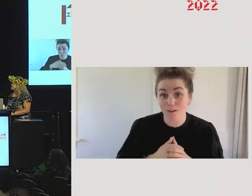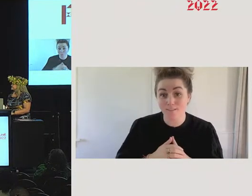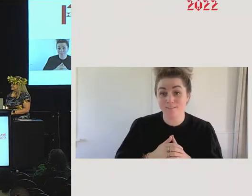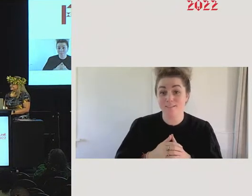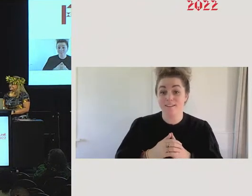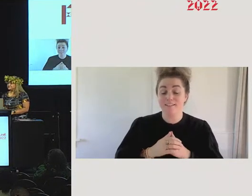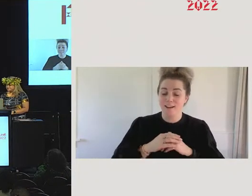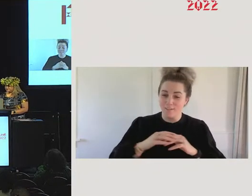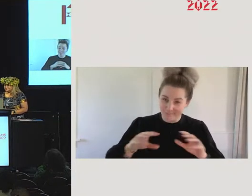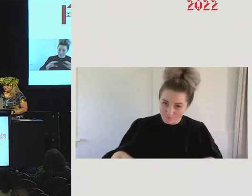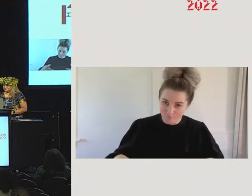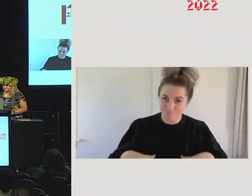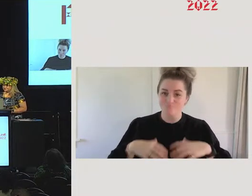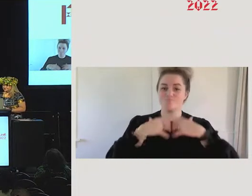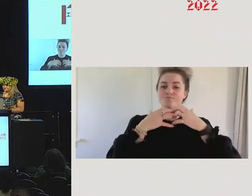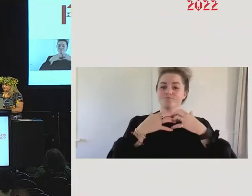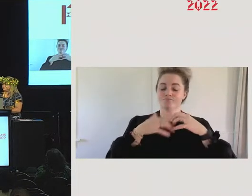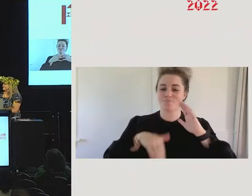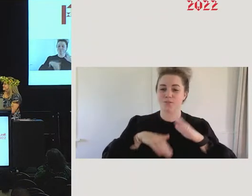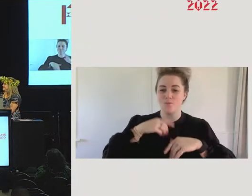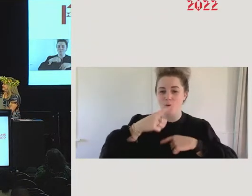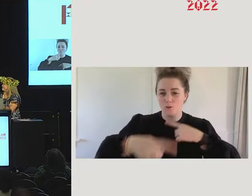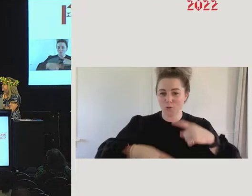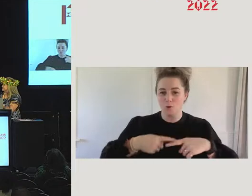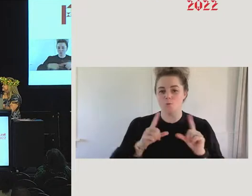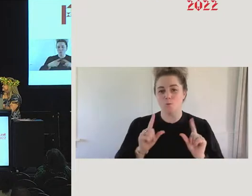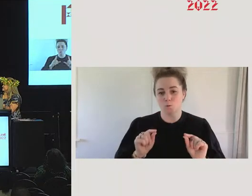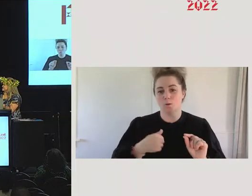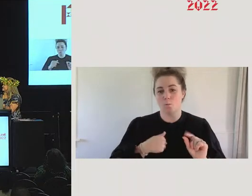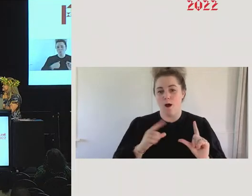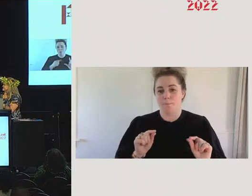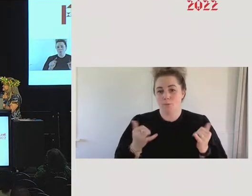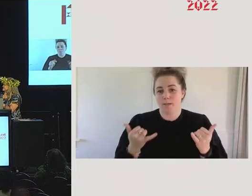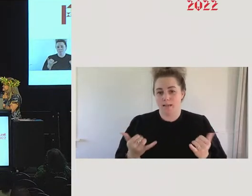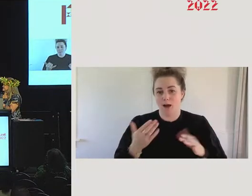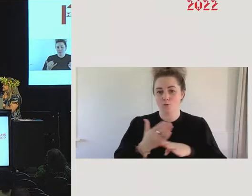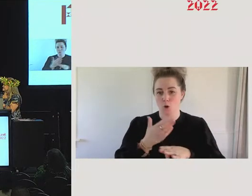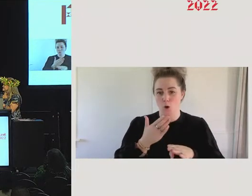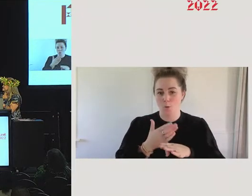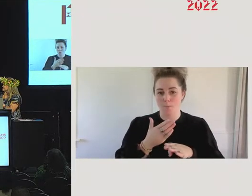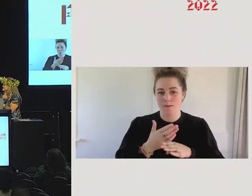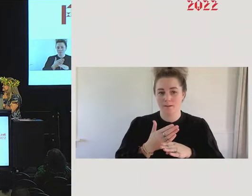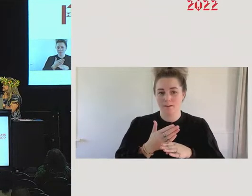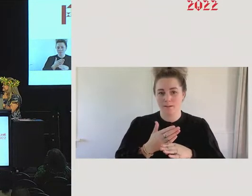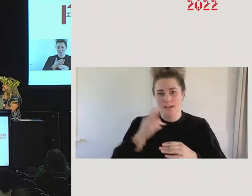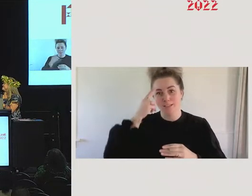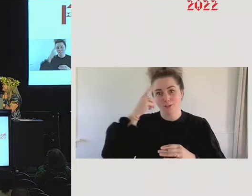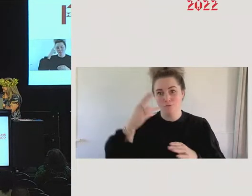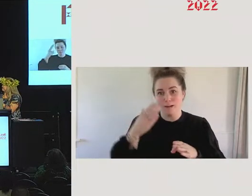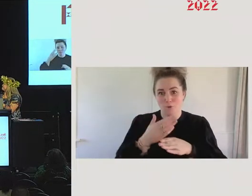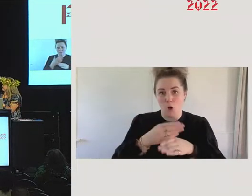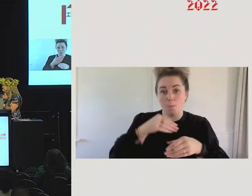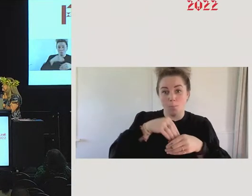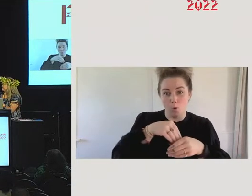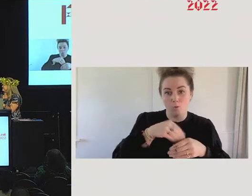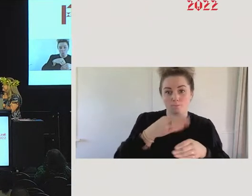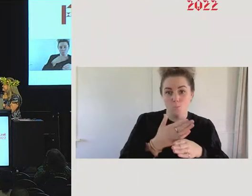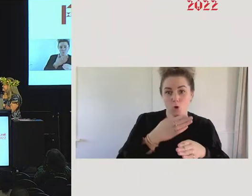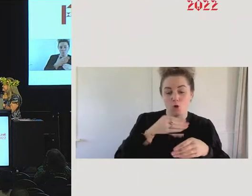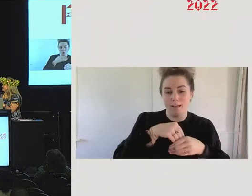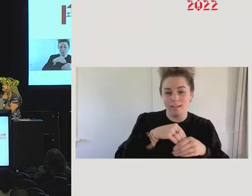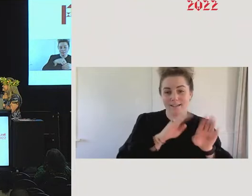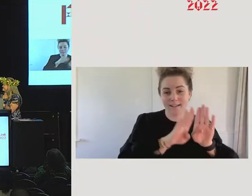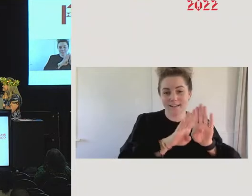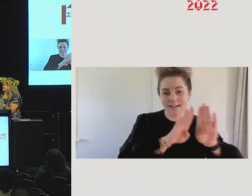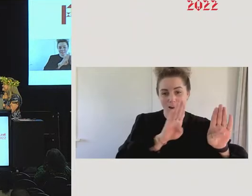that all has come a beautiful full circle to doing what I'm doing which is a dream job working in a gallery and celebrating